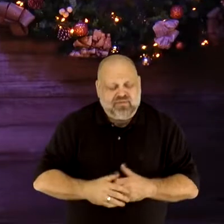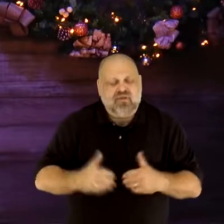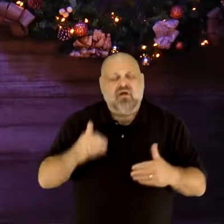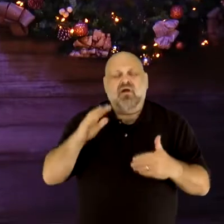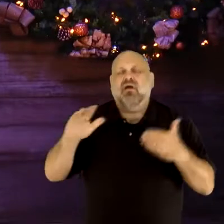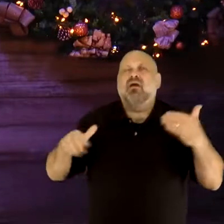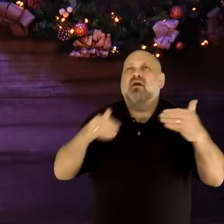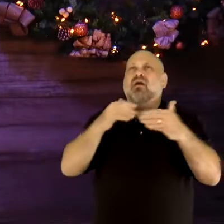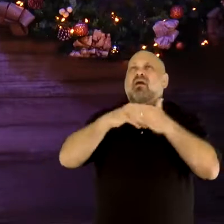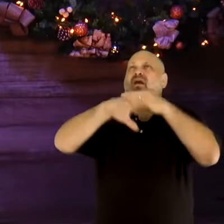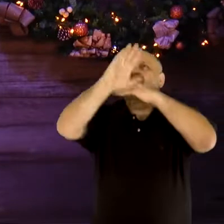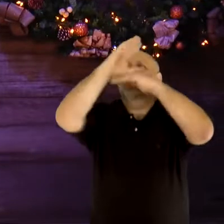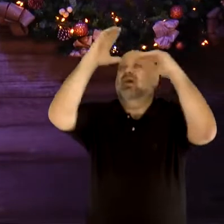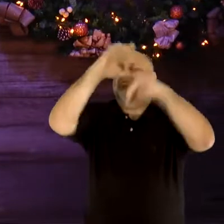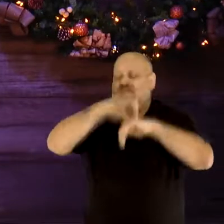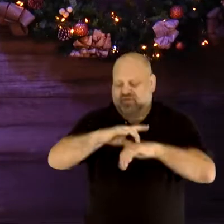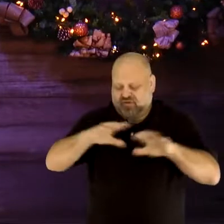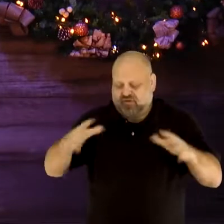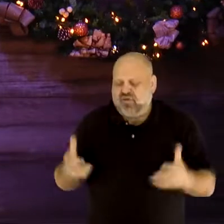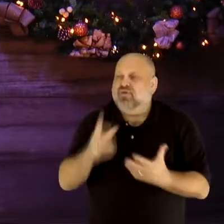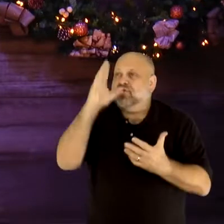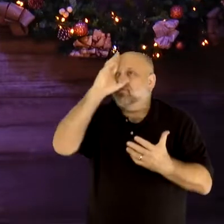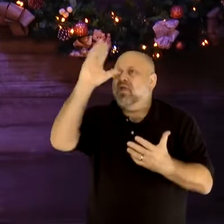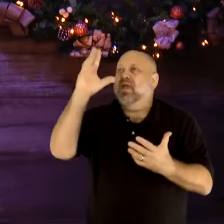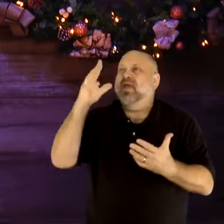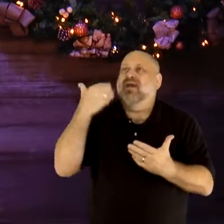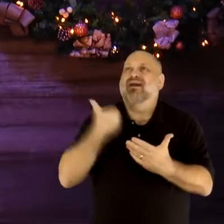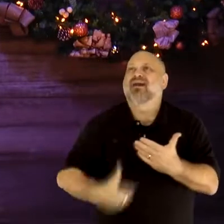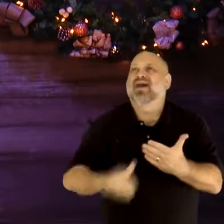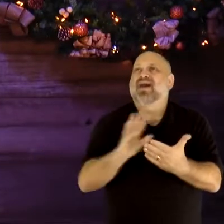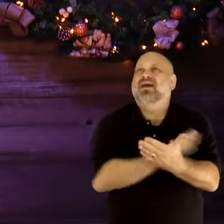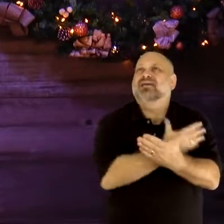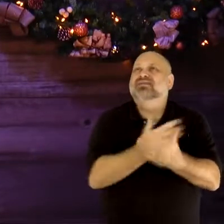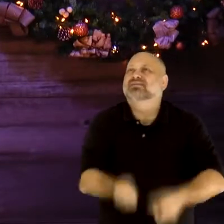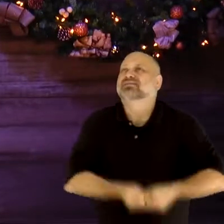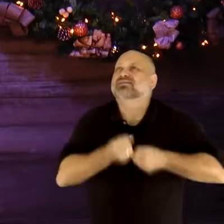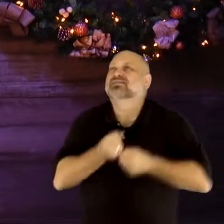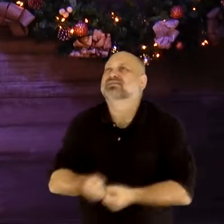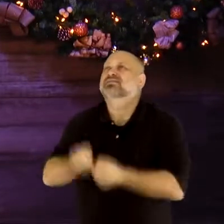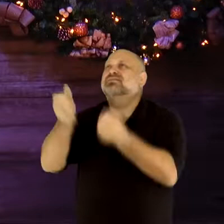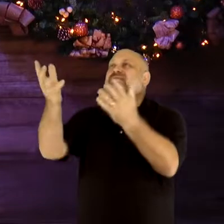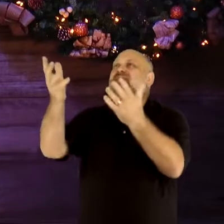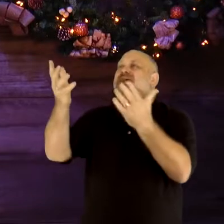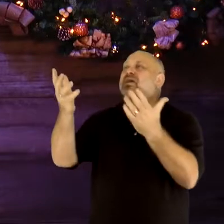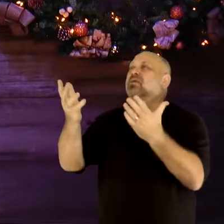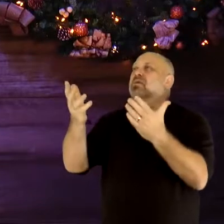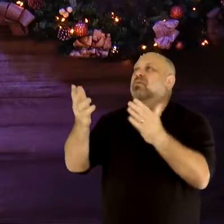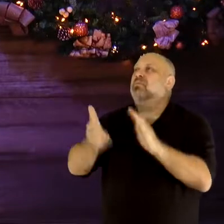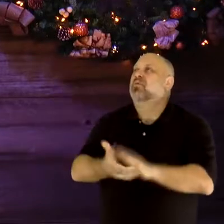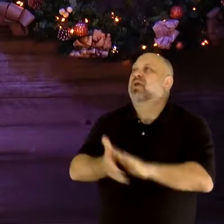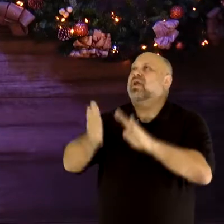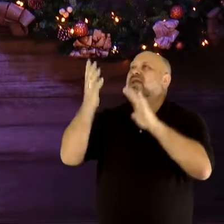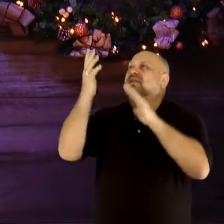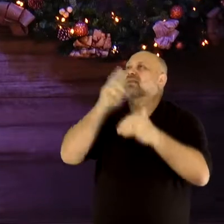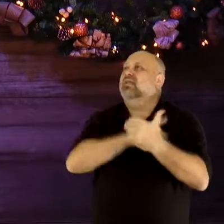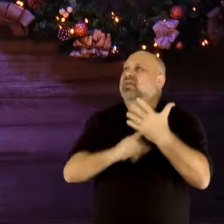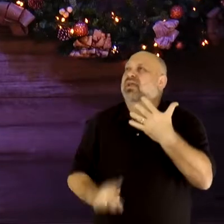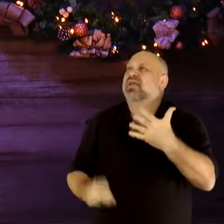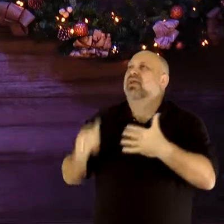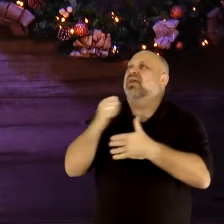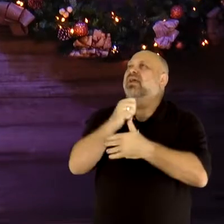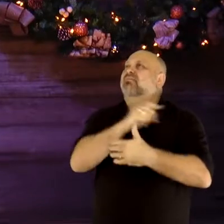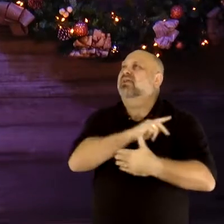With all creation I sing praise to the King of Kings.